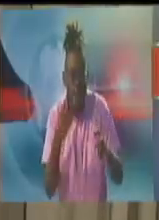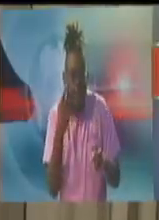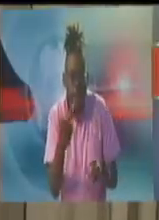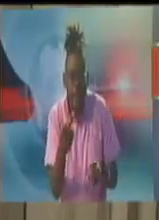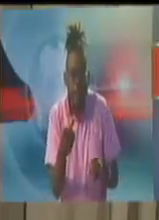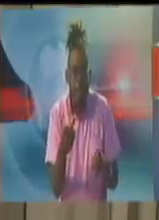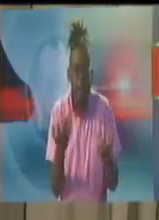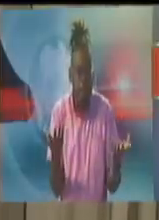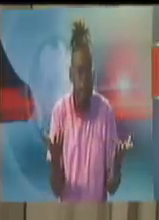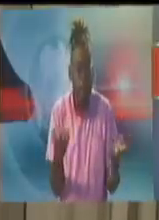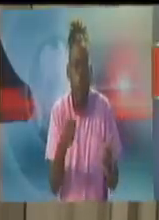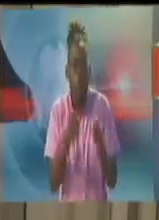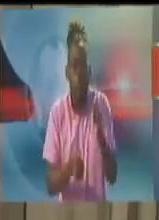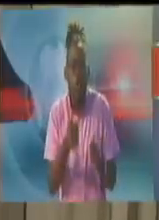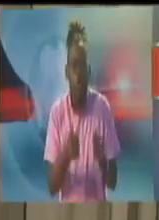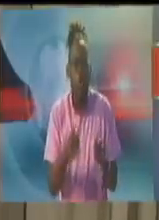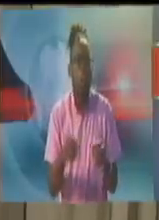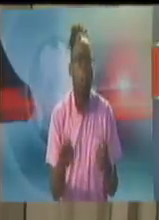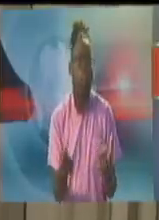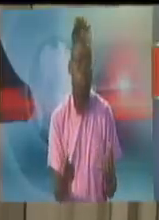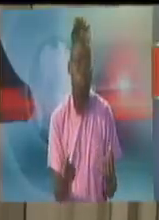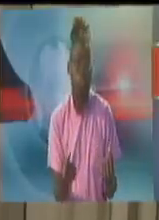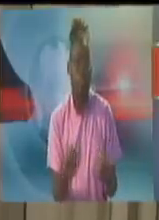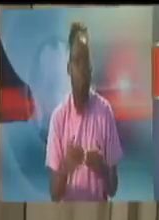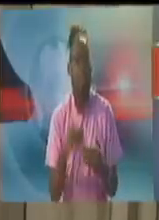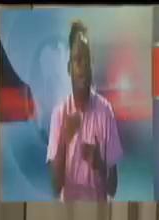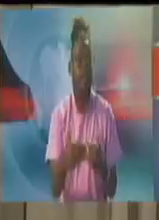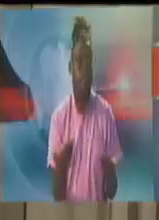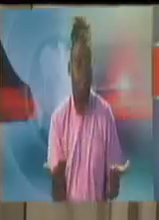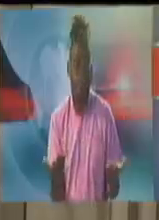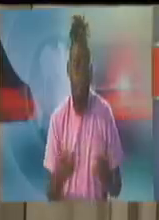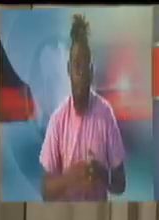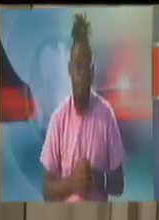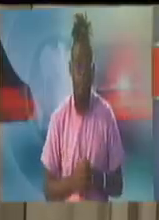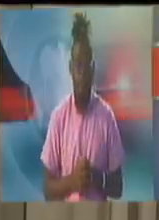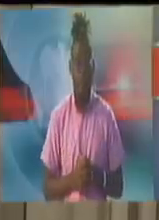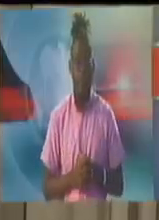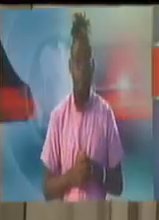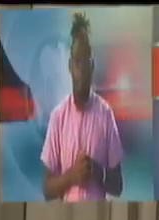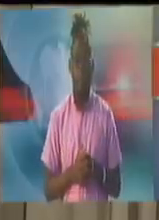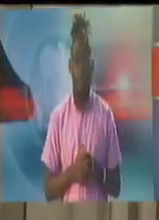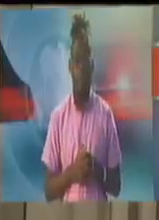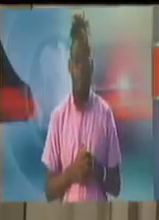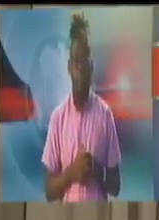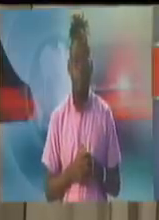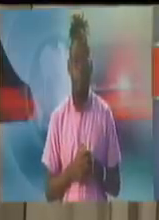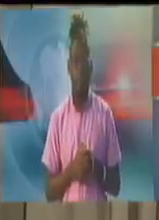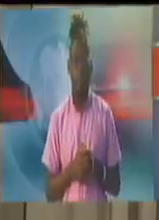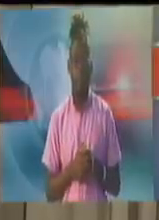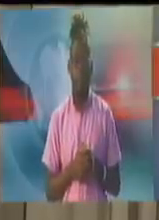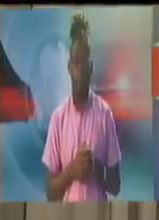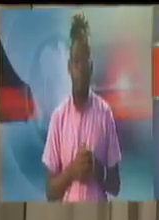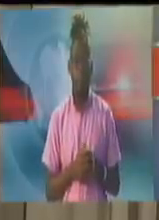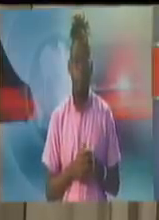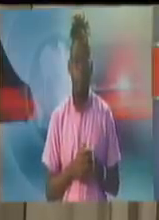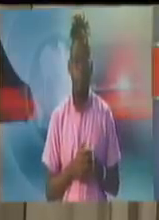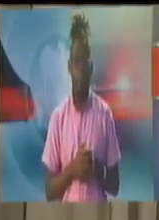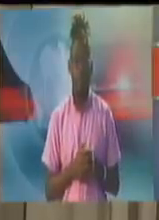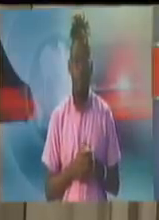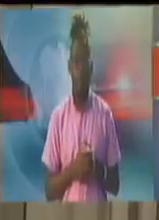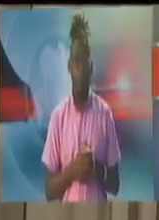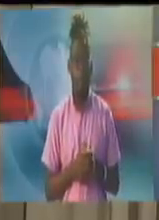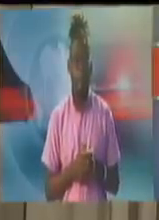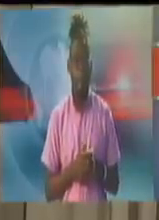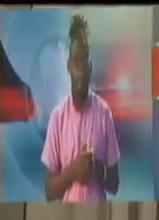continue to protect our borders. One completely unrelated point, seedlings. We are pressing ahead